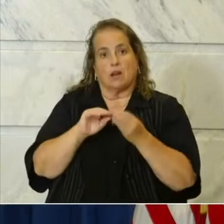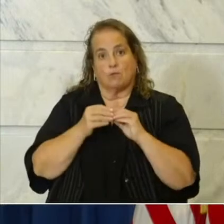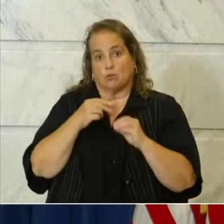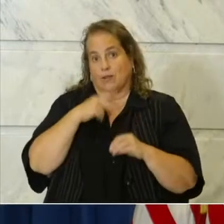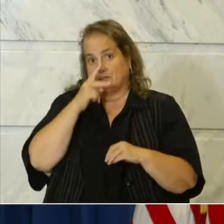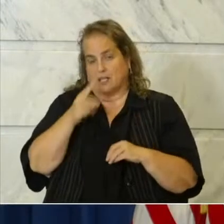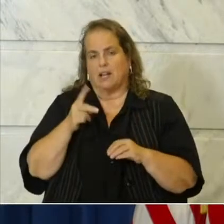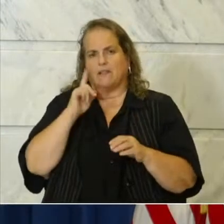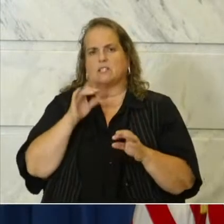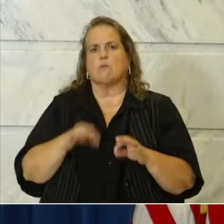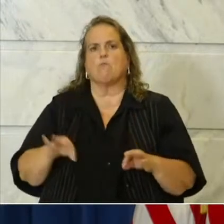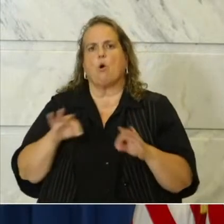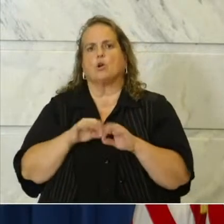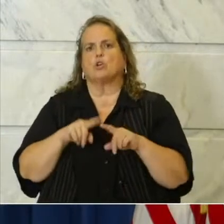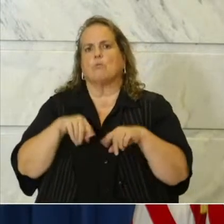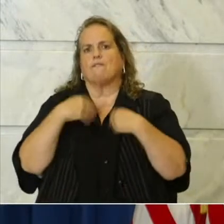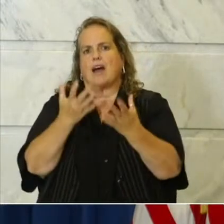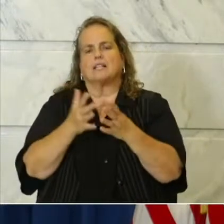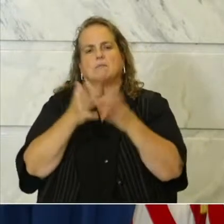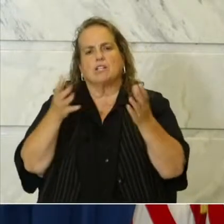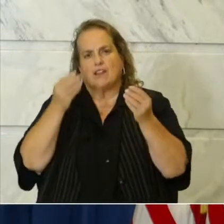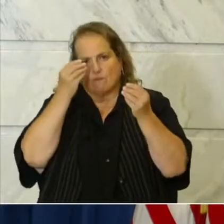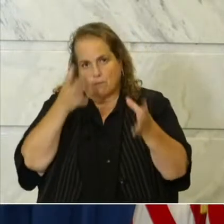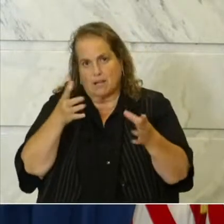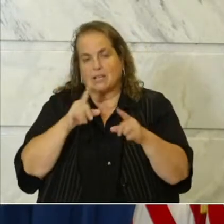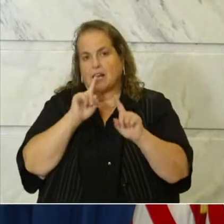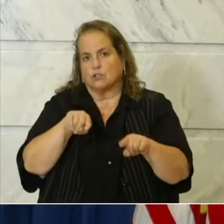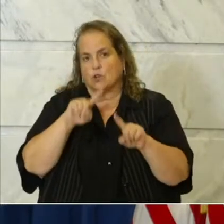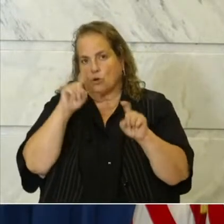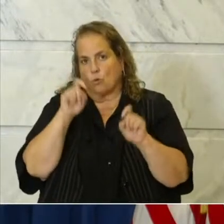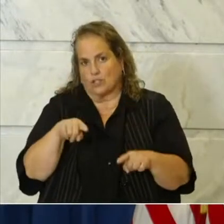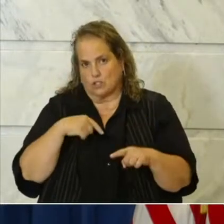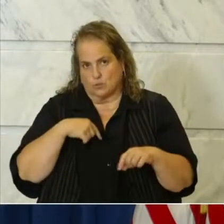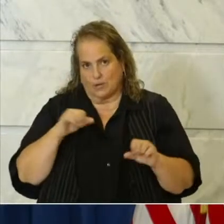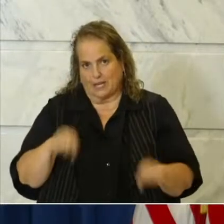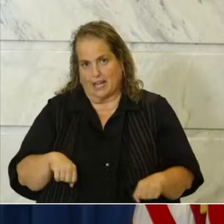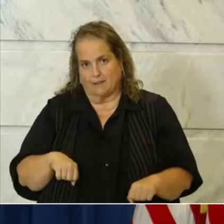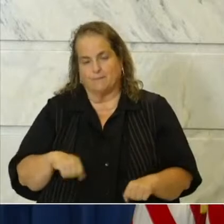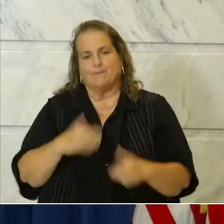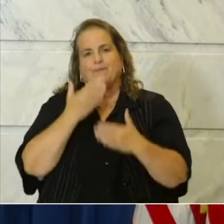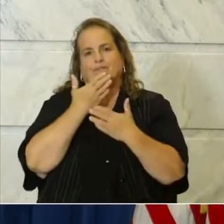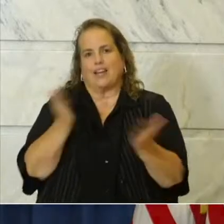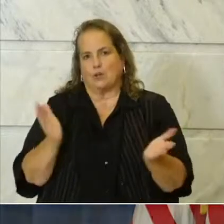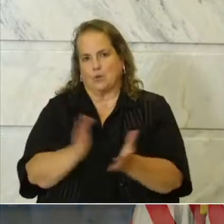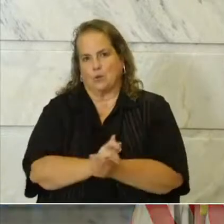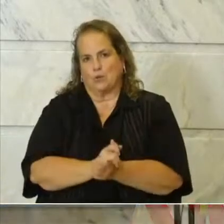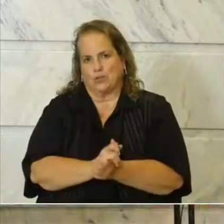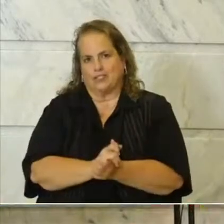important to provide as much information and answer as many questions as we can. Thank you all.